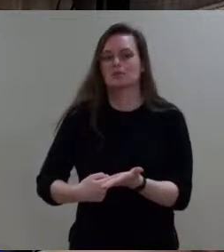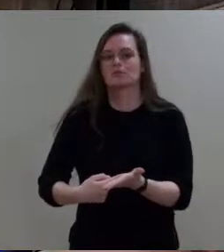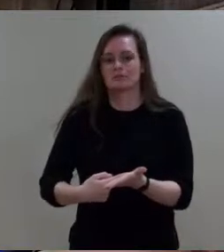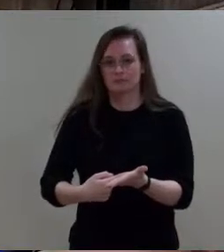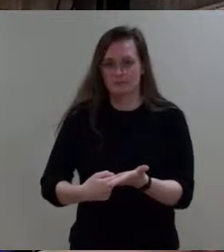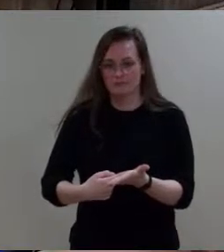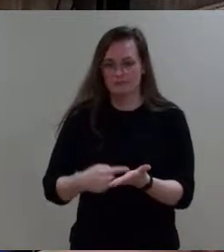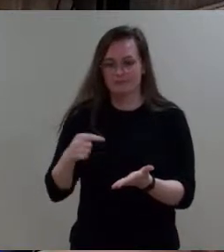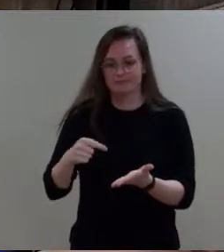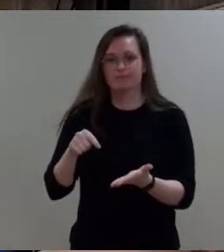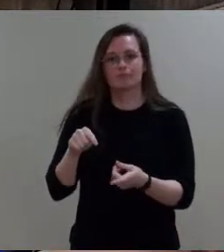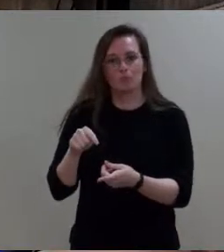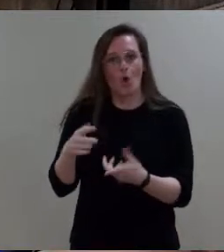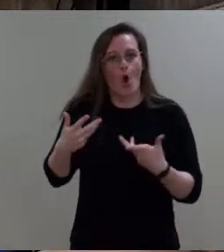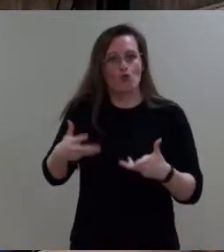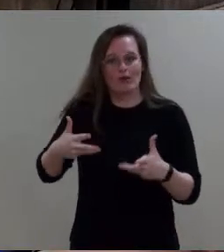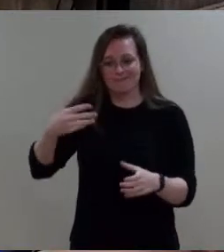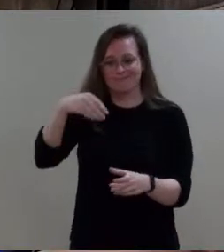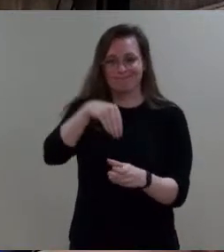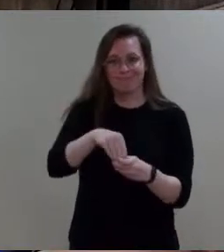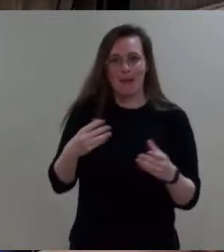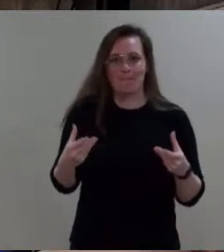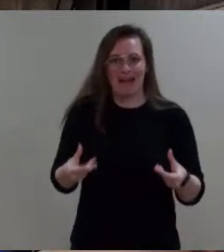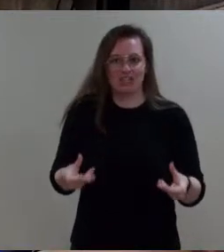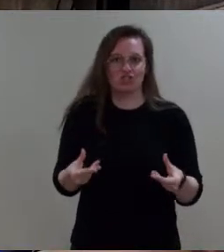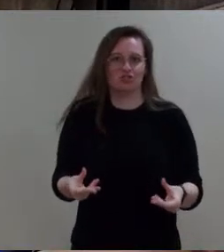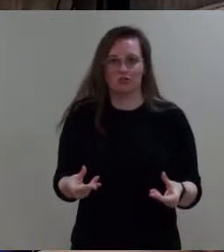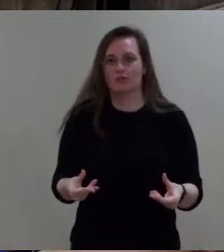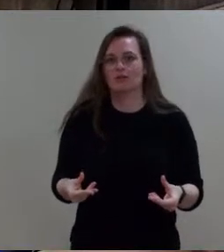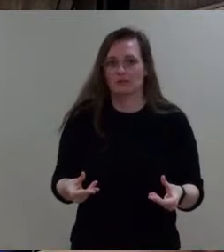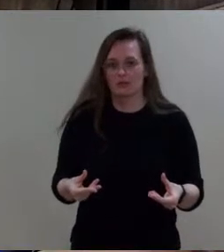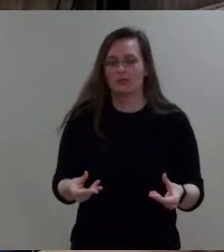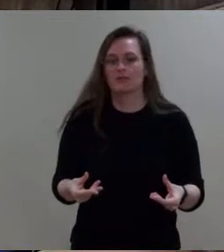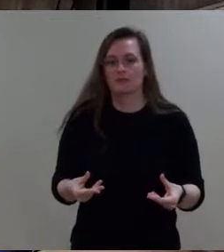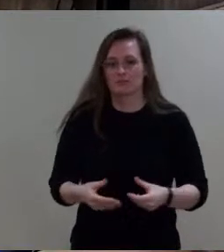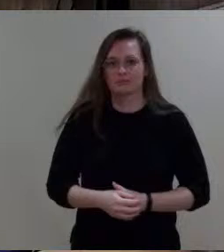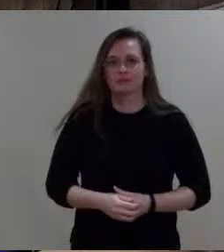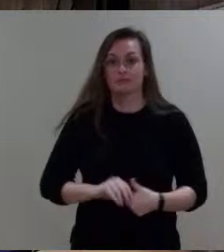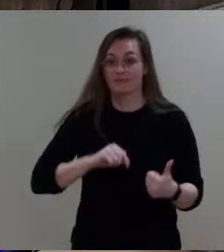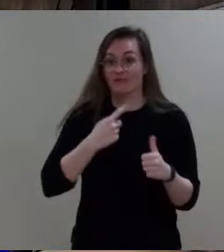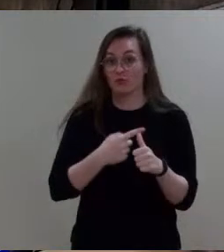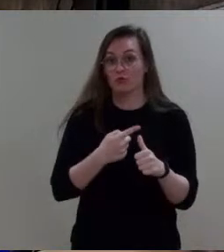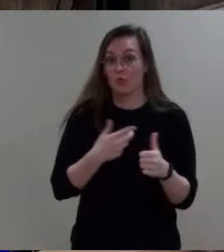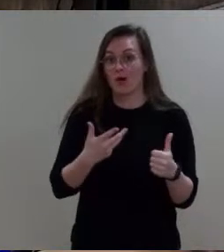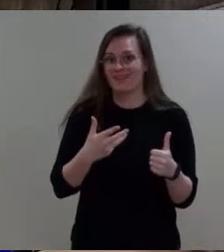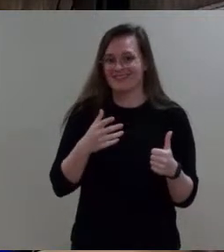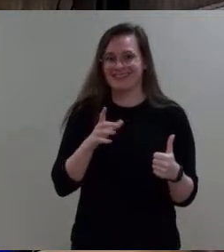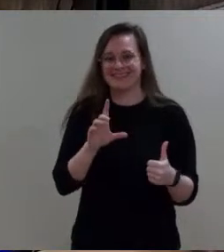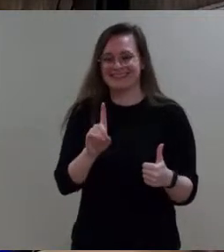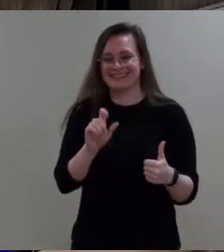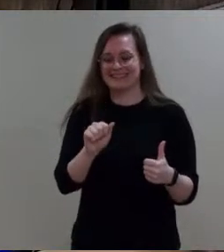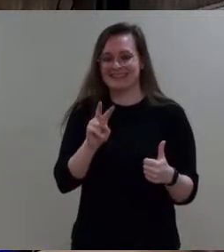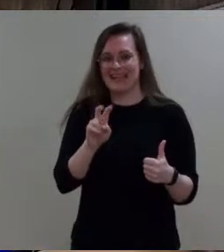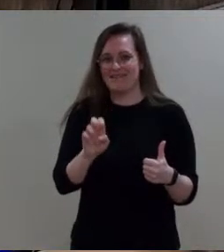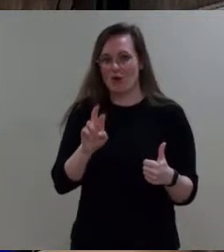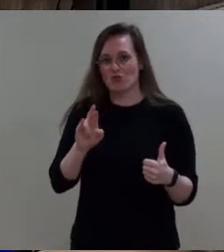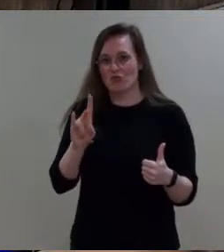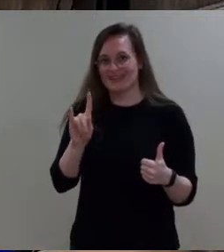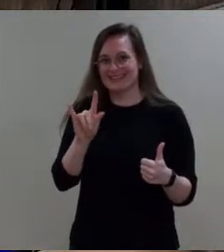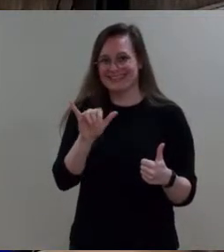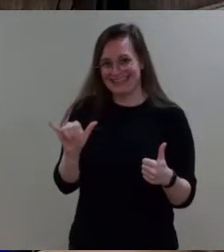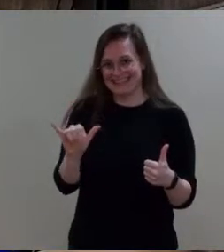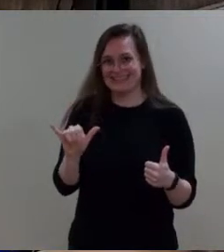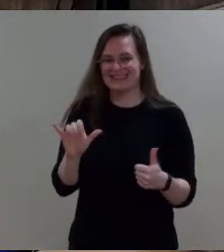of the package. The first matter was from citizen Dave Ritzy, and he